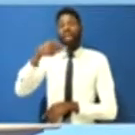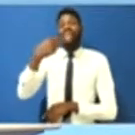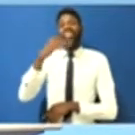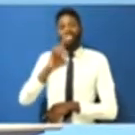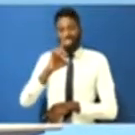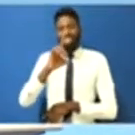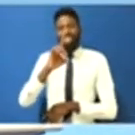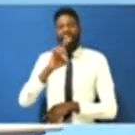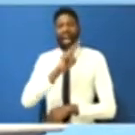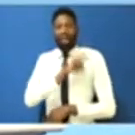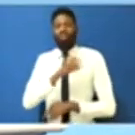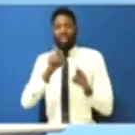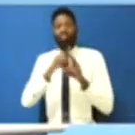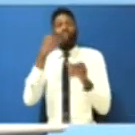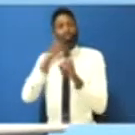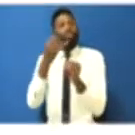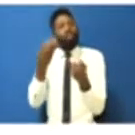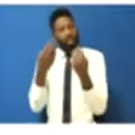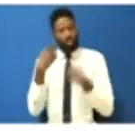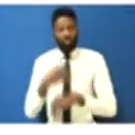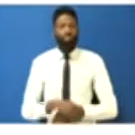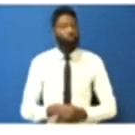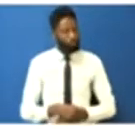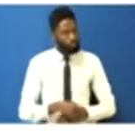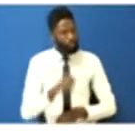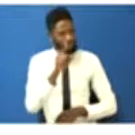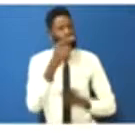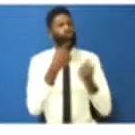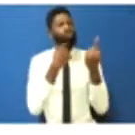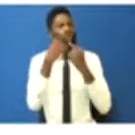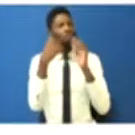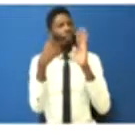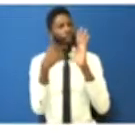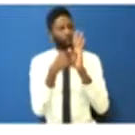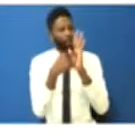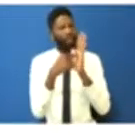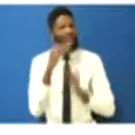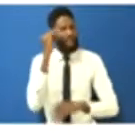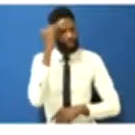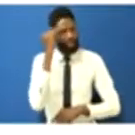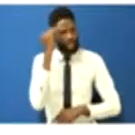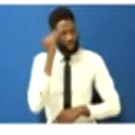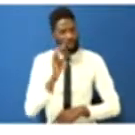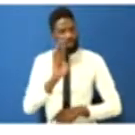job give it to me thank you so much